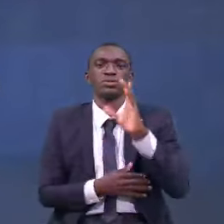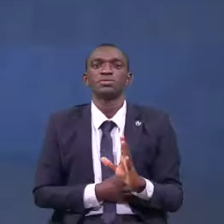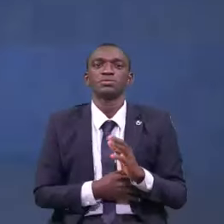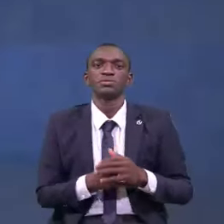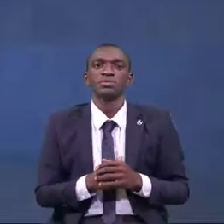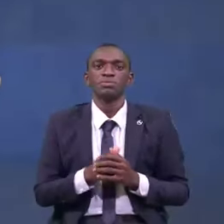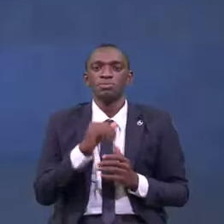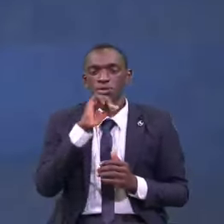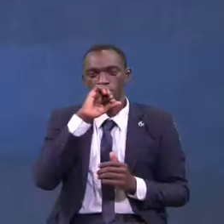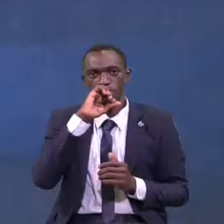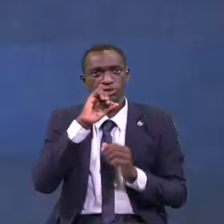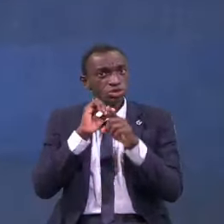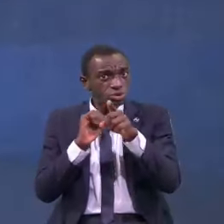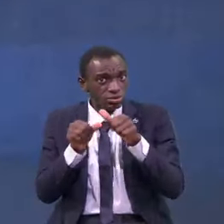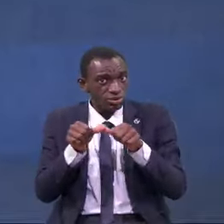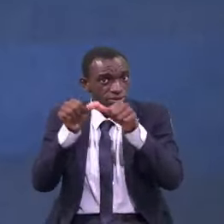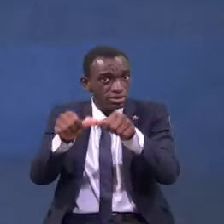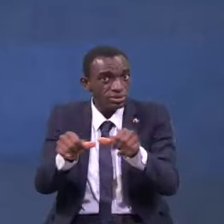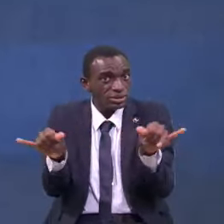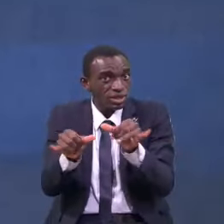Are you going to continue like that forever?